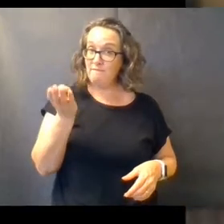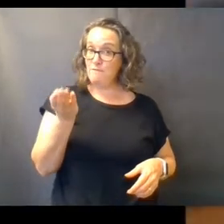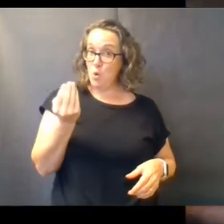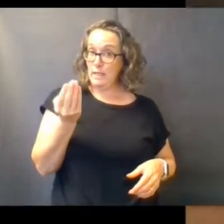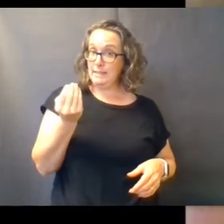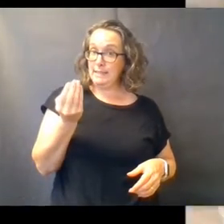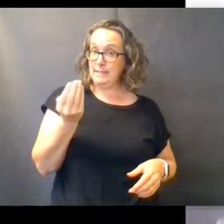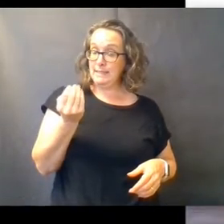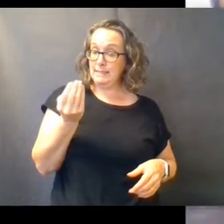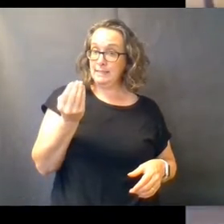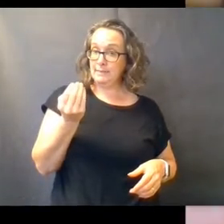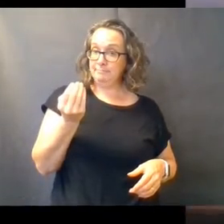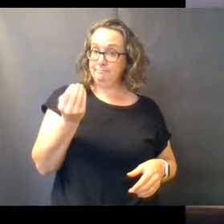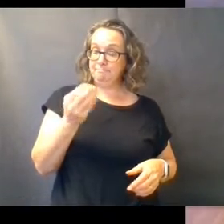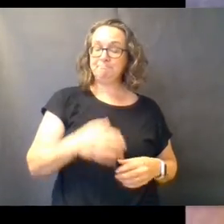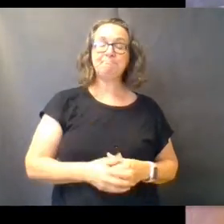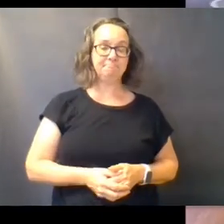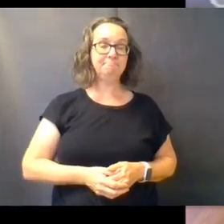114.